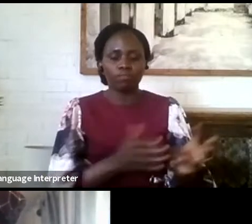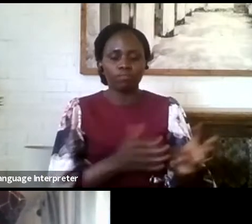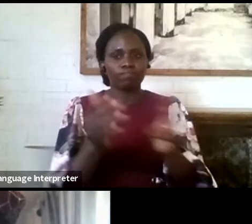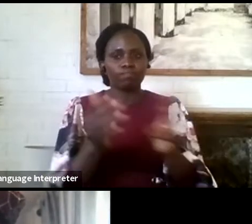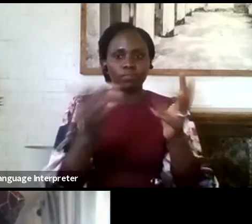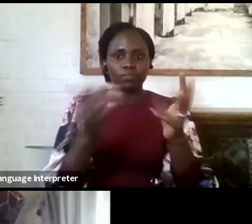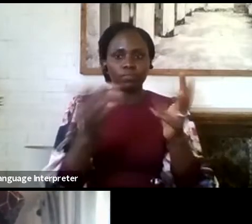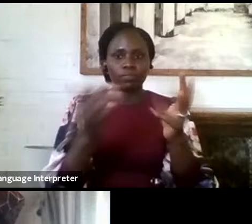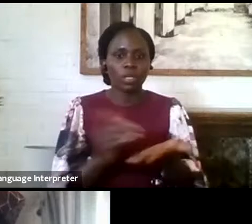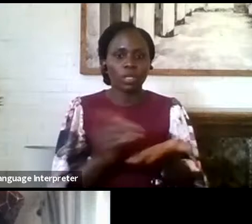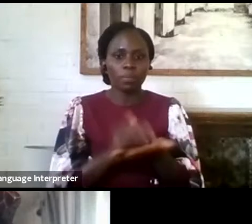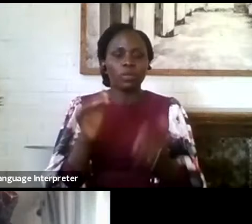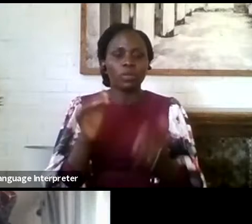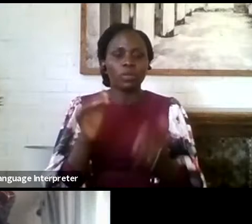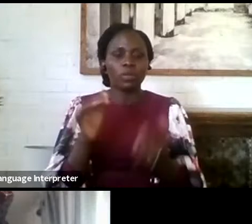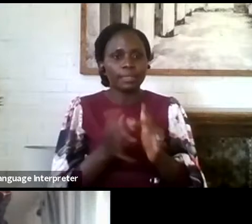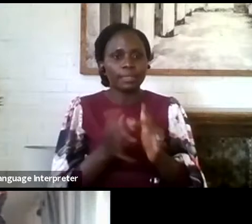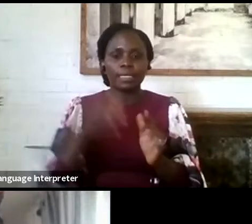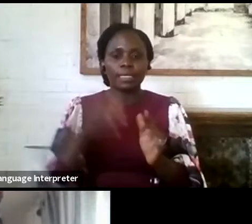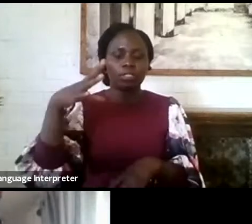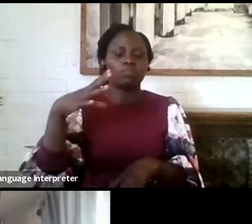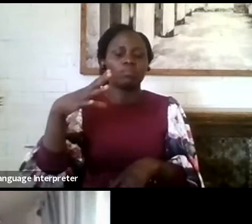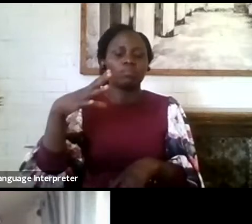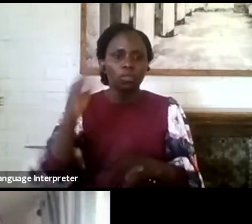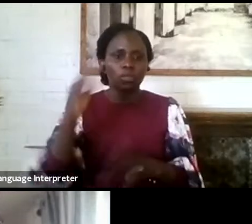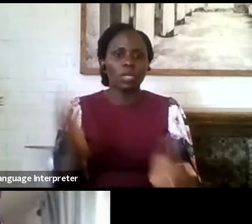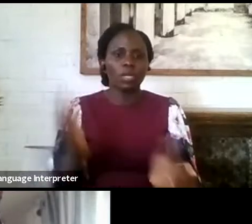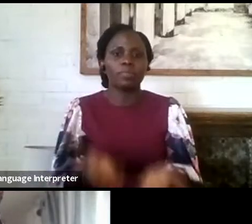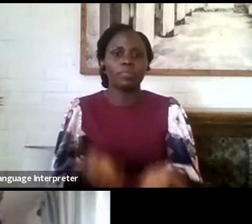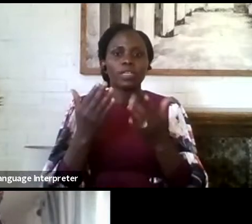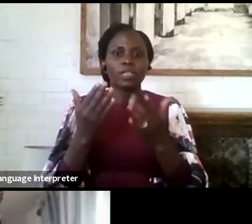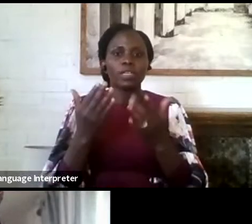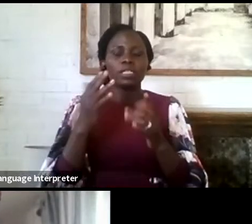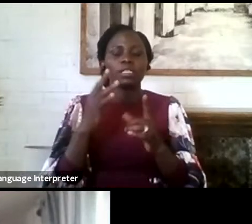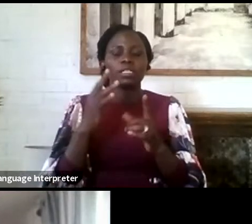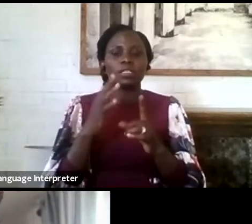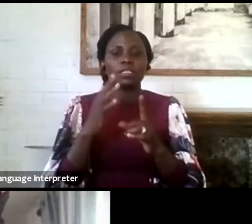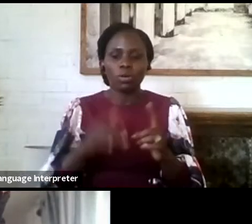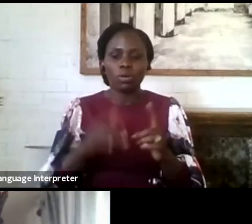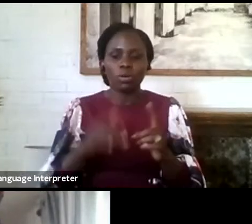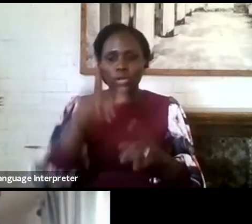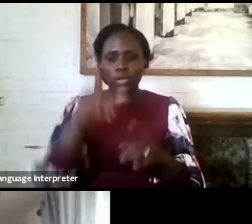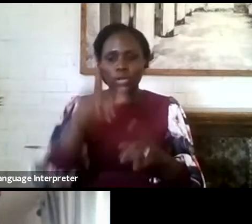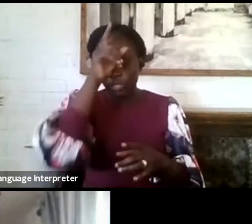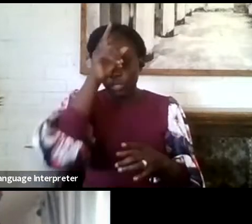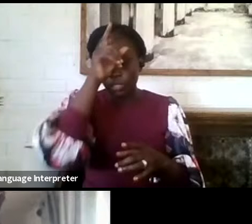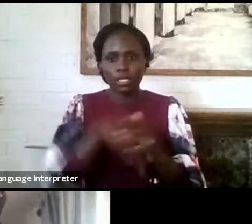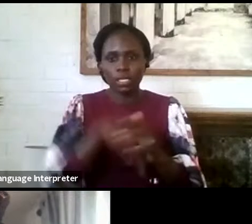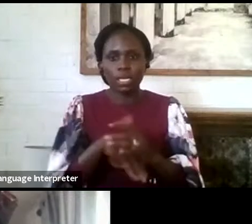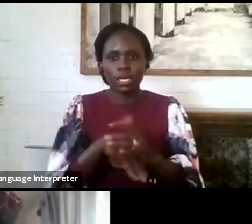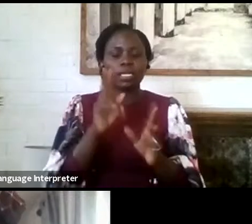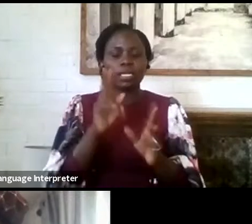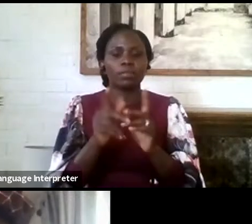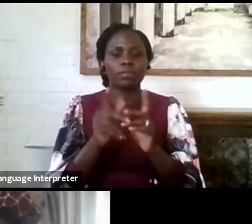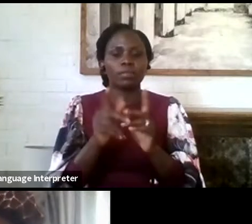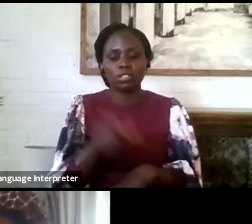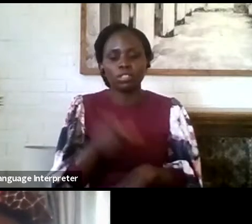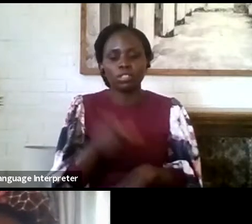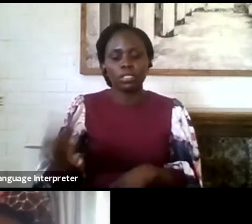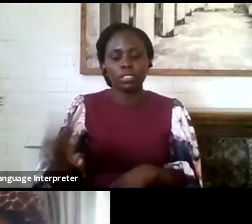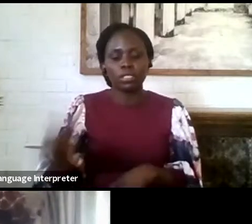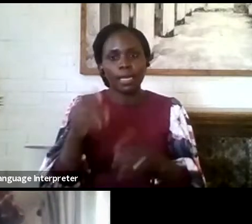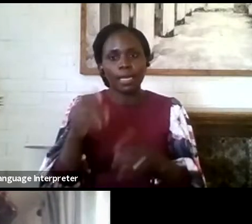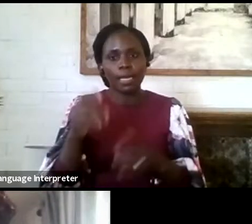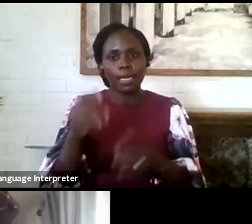as improving the digital literacy among citizens. And digital literacy is key to helping citizens be responsible and control how